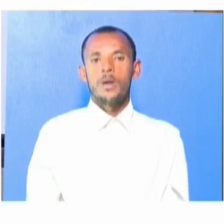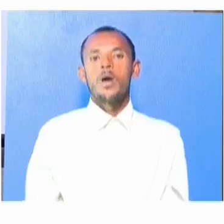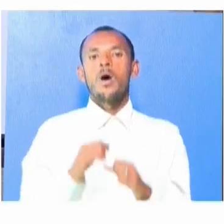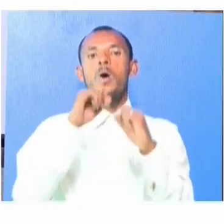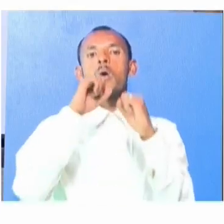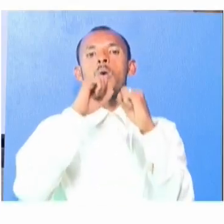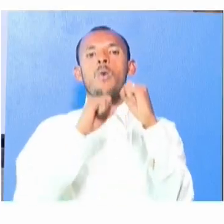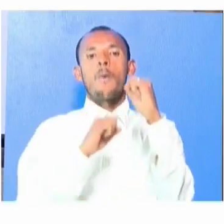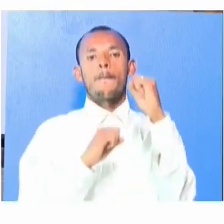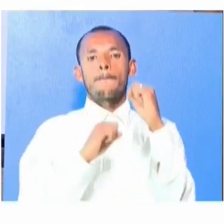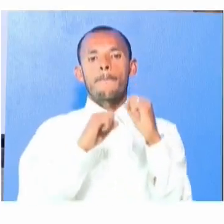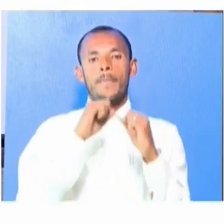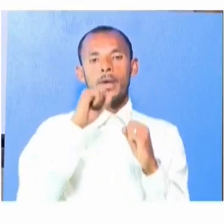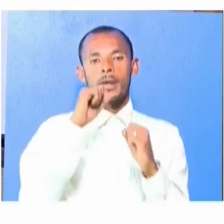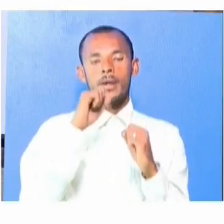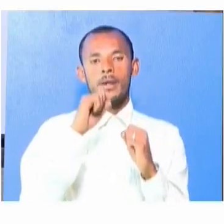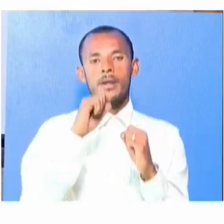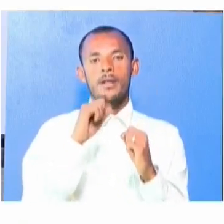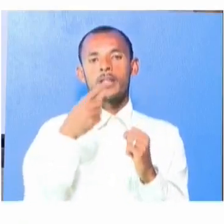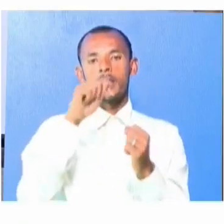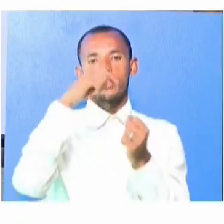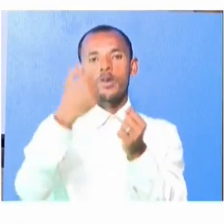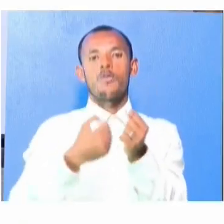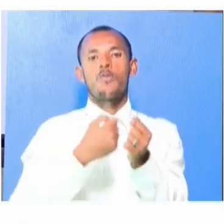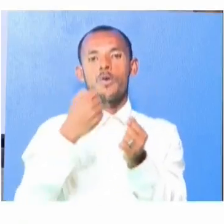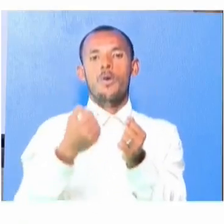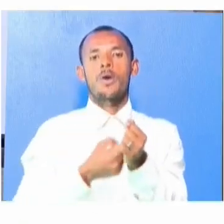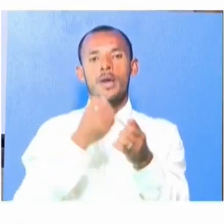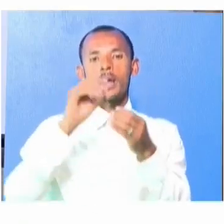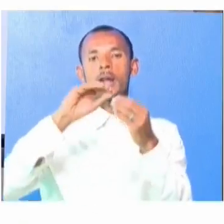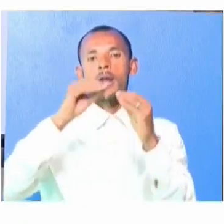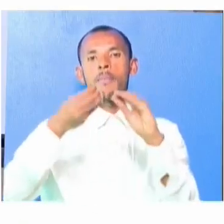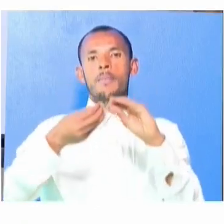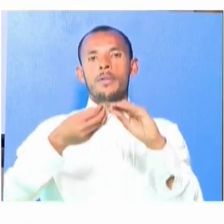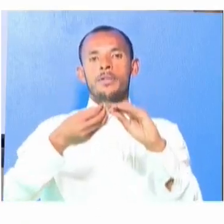Compare the following numbers.